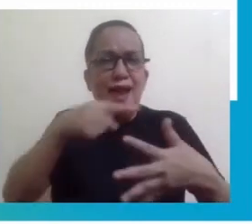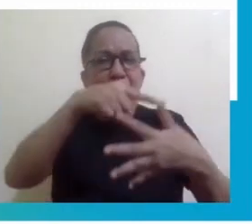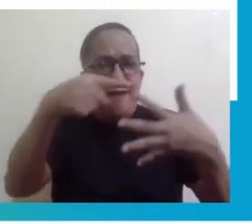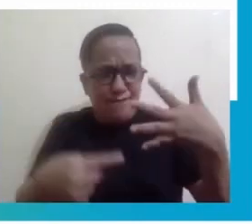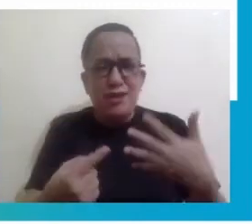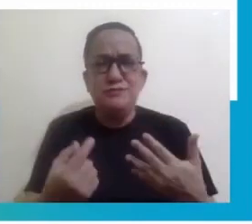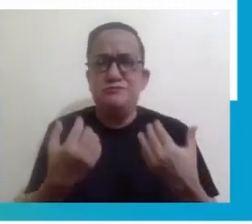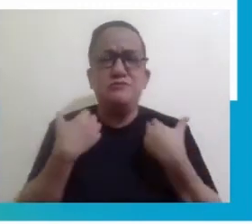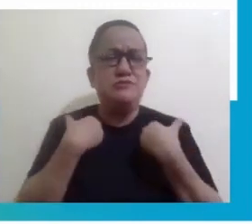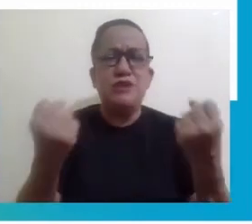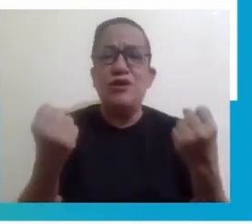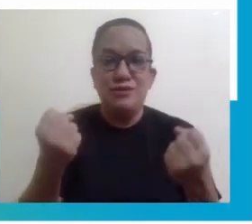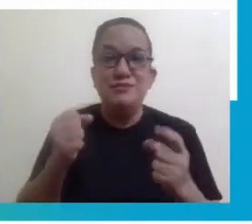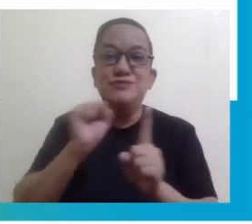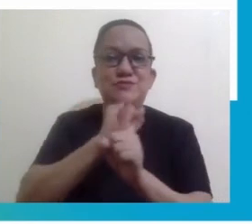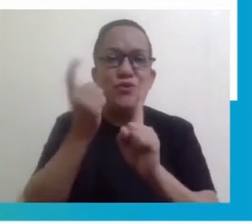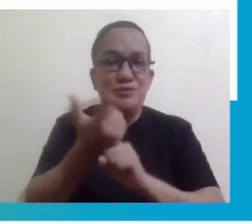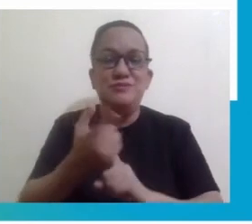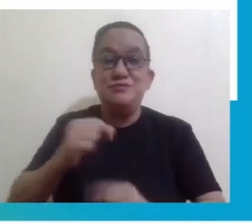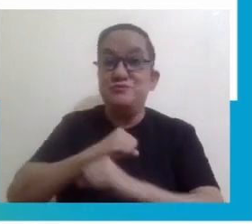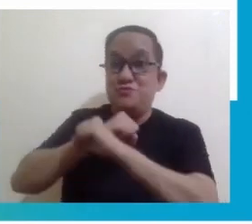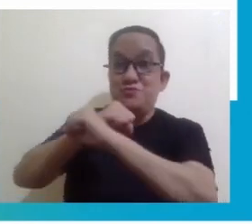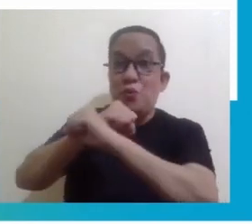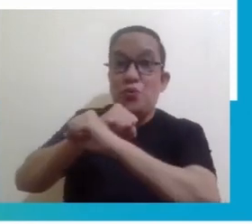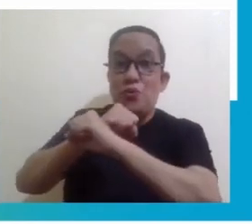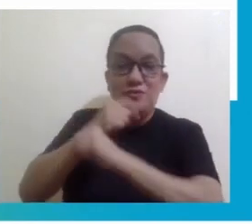for the poor, the vulnerable, and the marginalized.